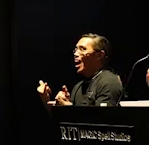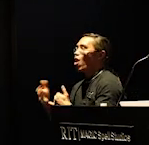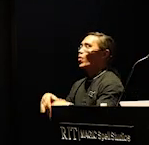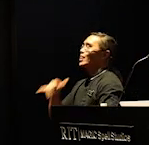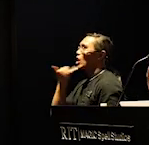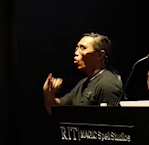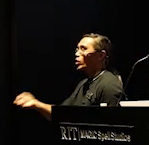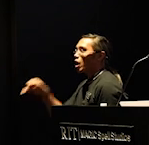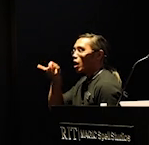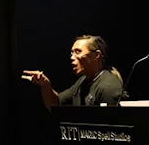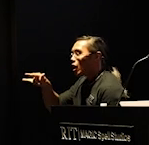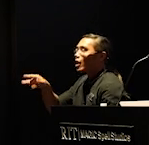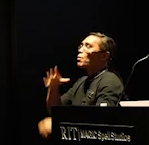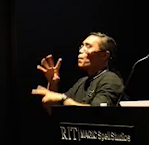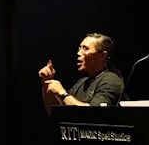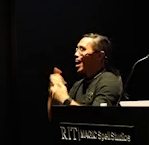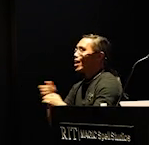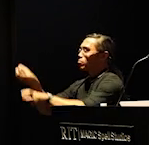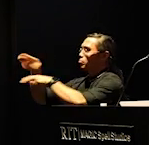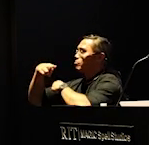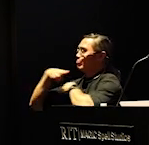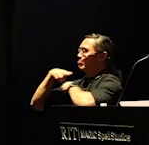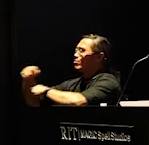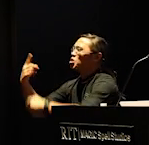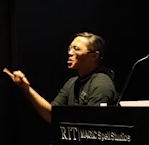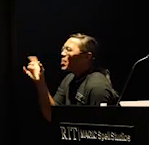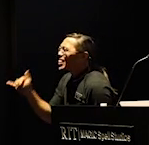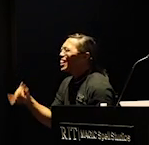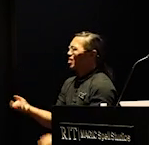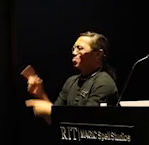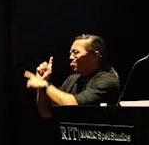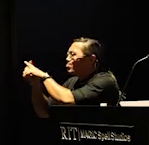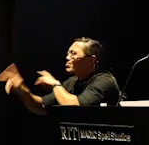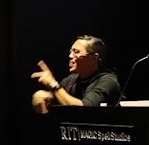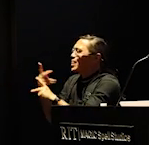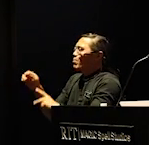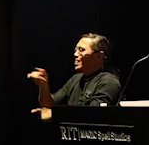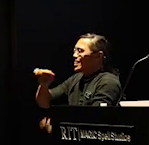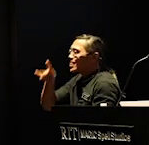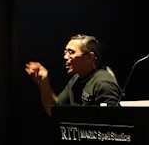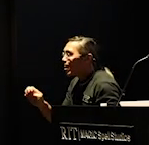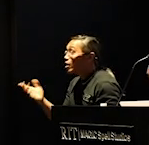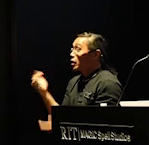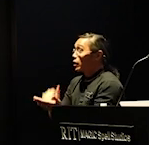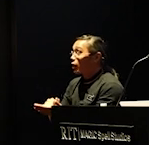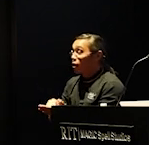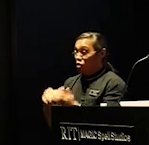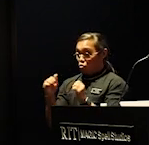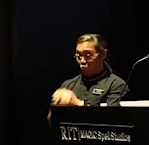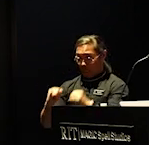because you didn't plan on the path, but you as you have that availability of all those tools, it